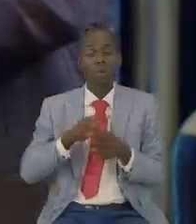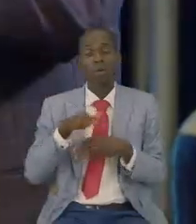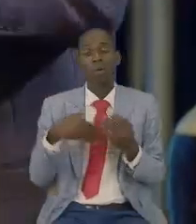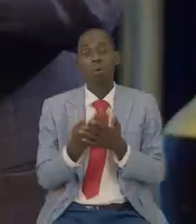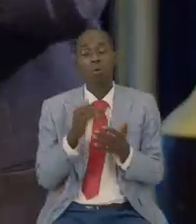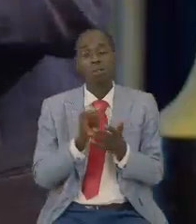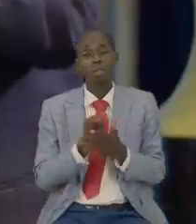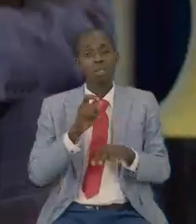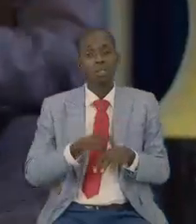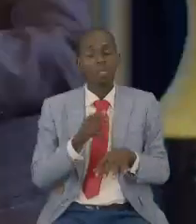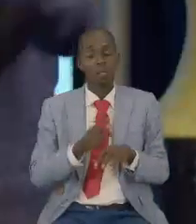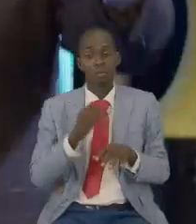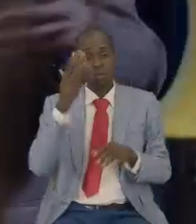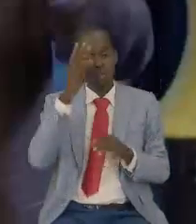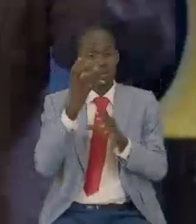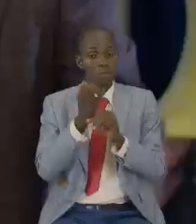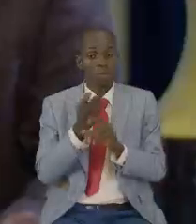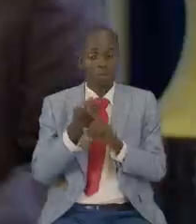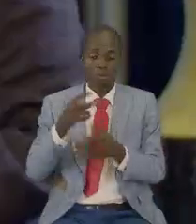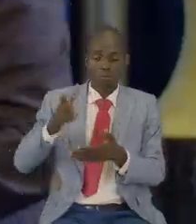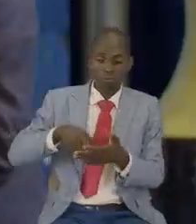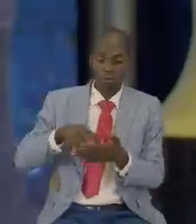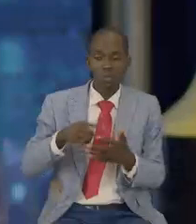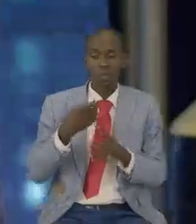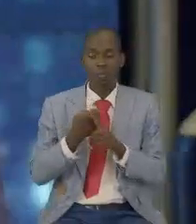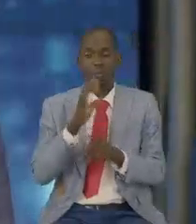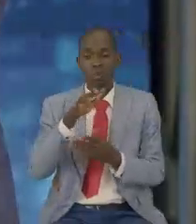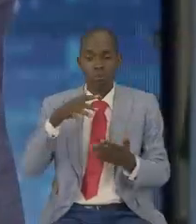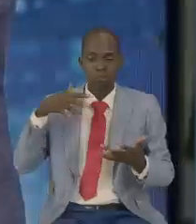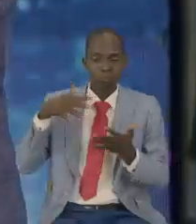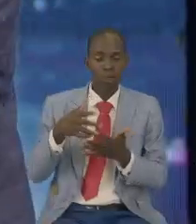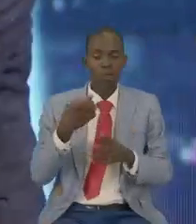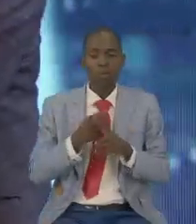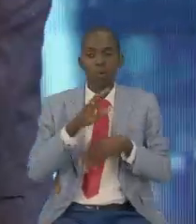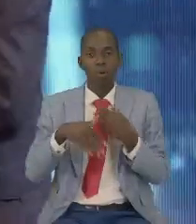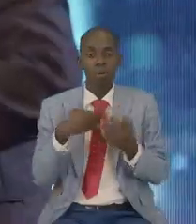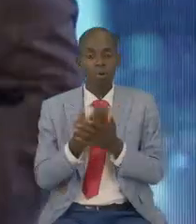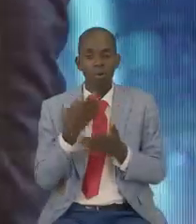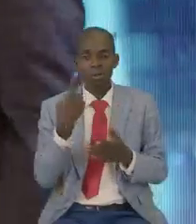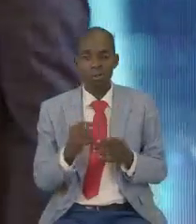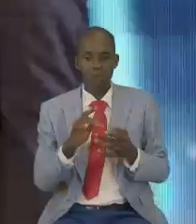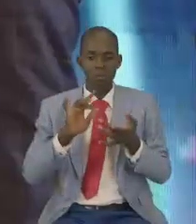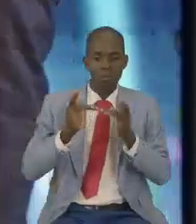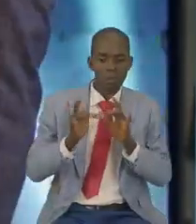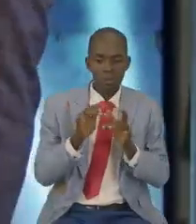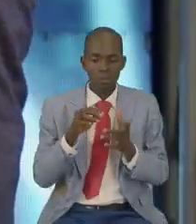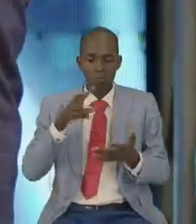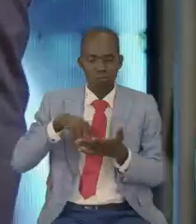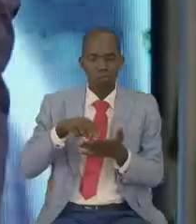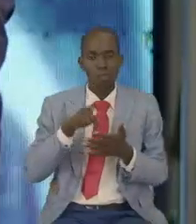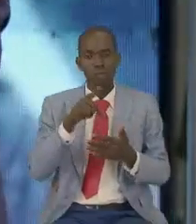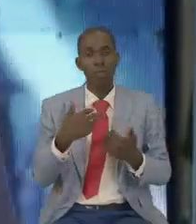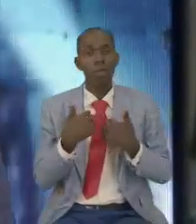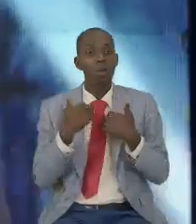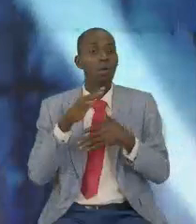doing, but all the internet studies you have, all that will not link you to the eternal. But